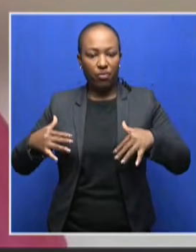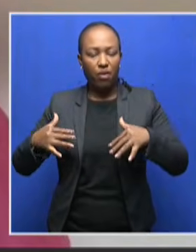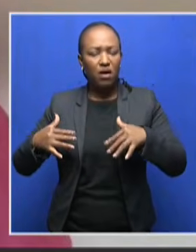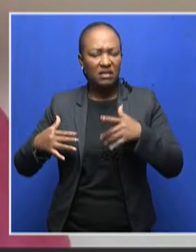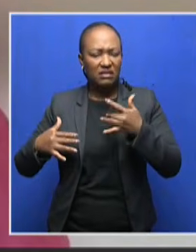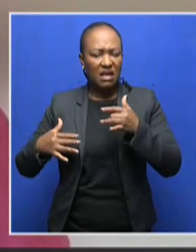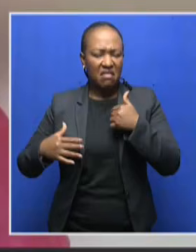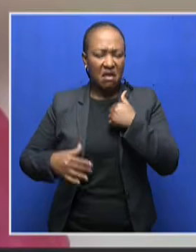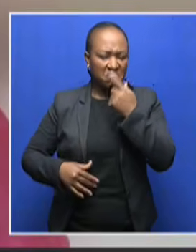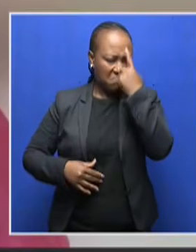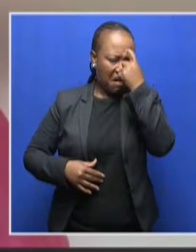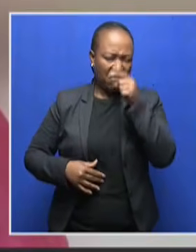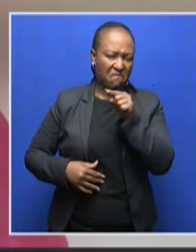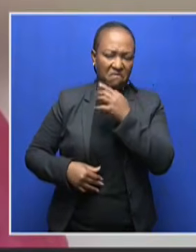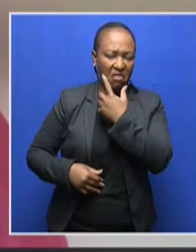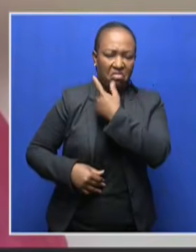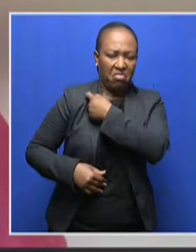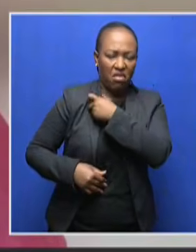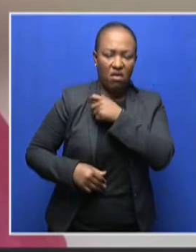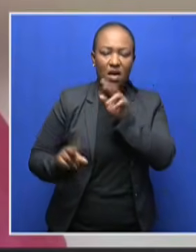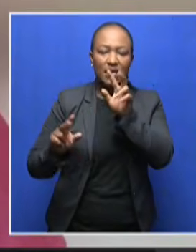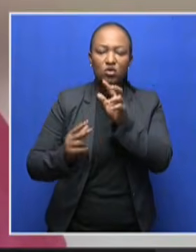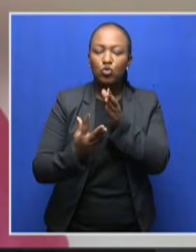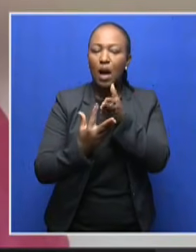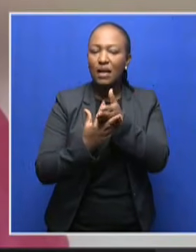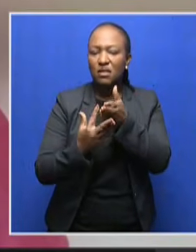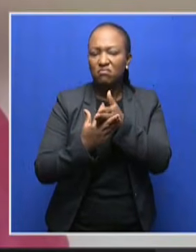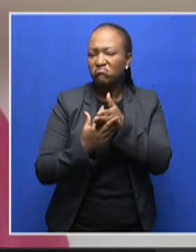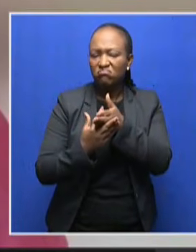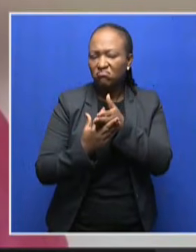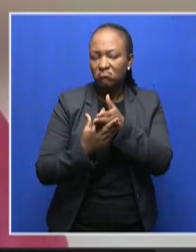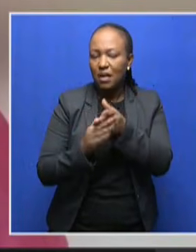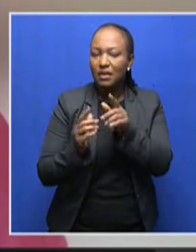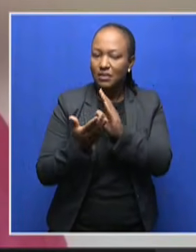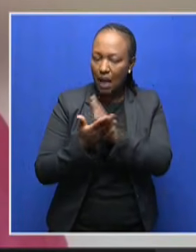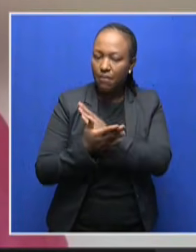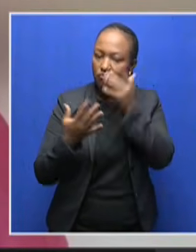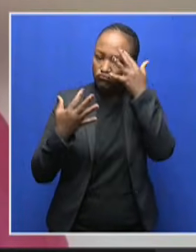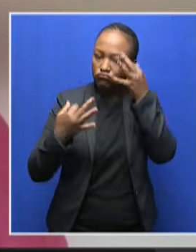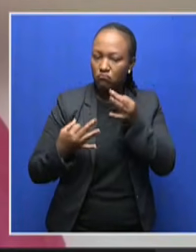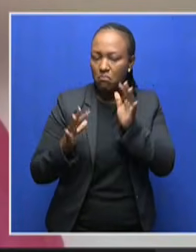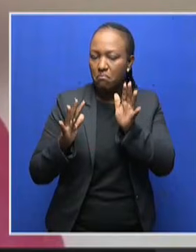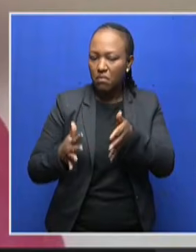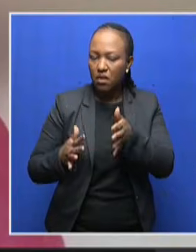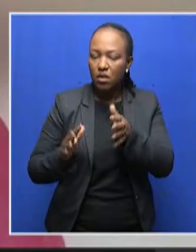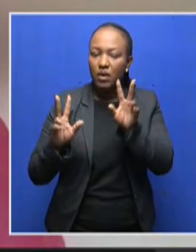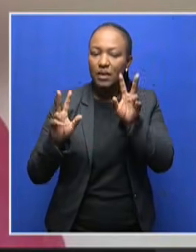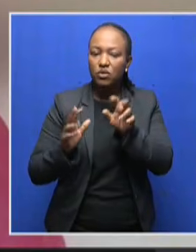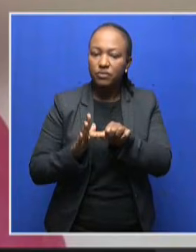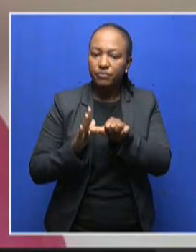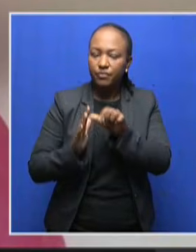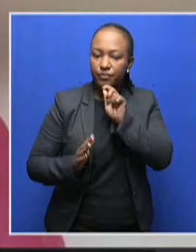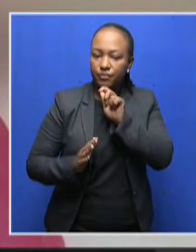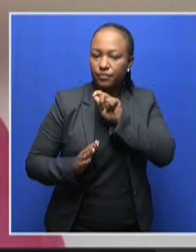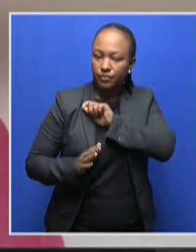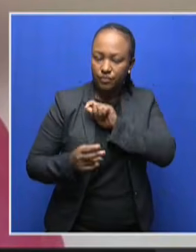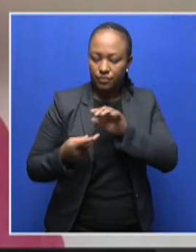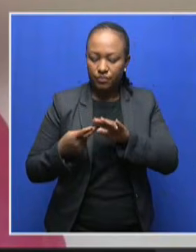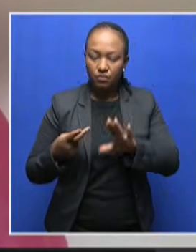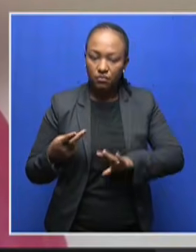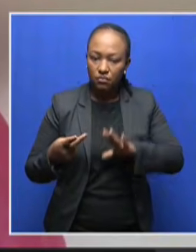to clinic. So why are families choosing not to vaccinate? I think it points to the importance of trust, confidence, and